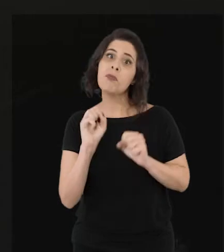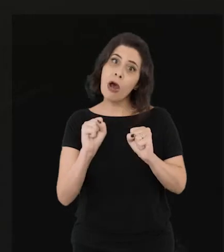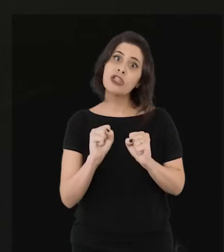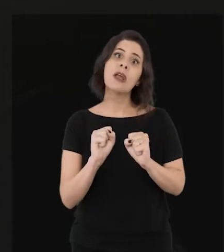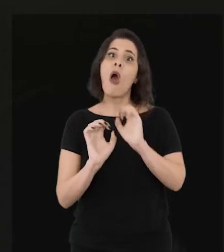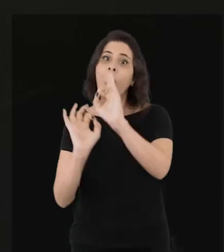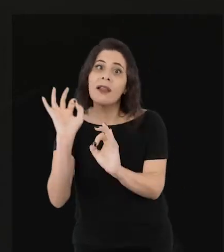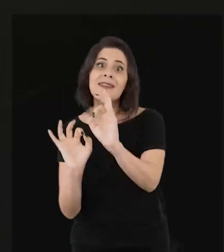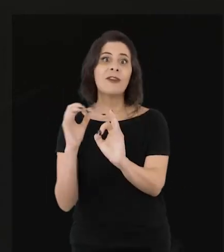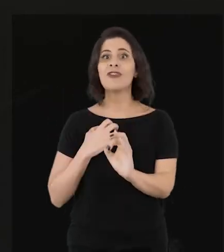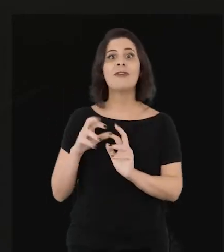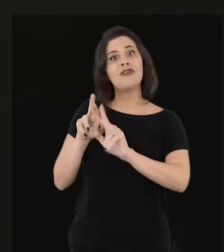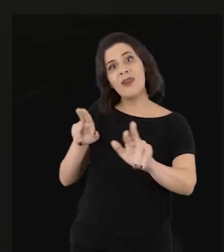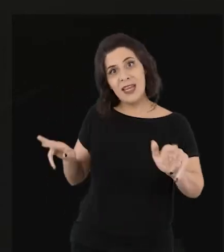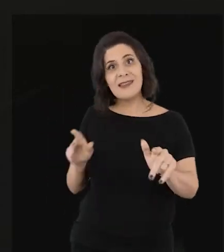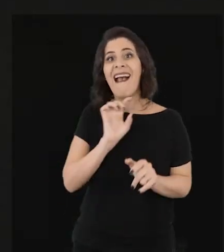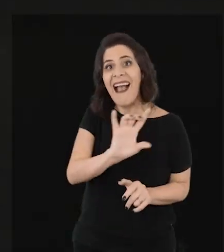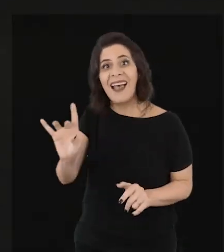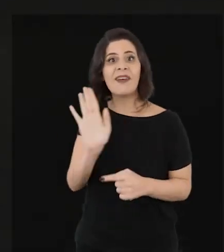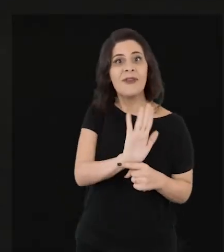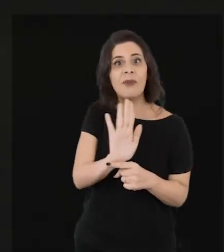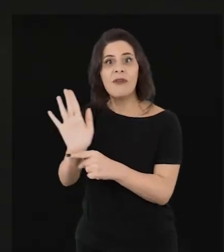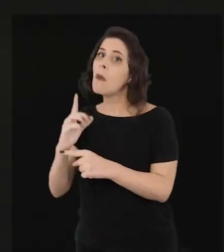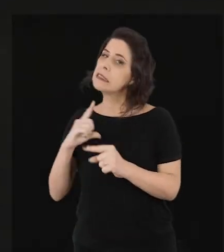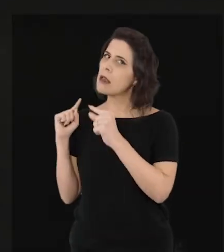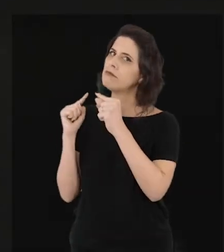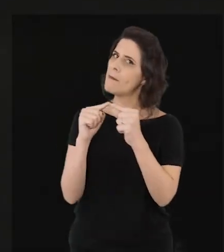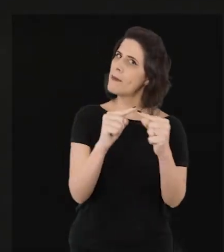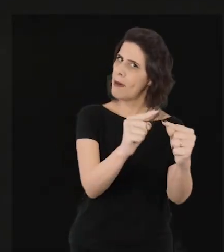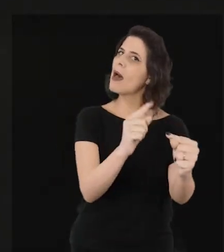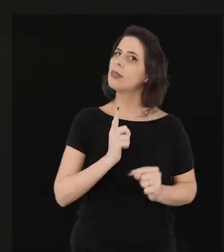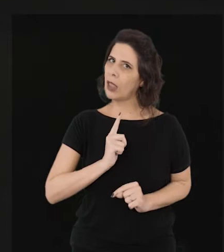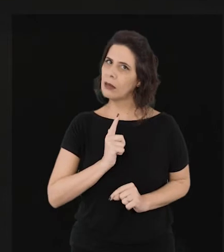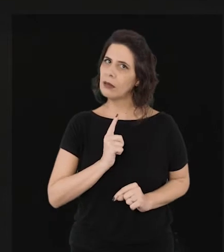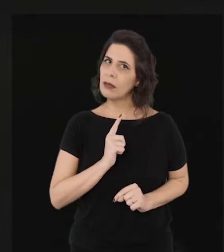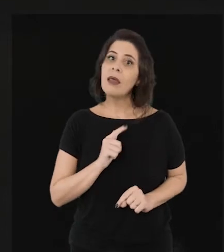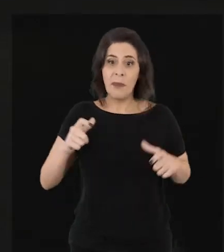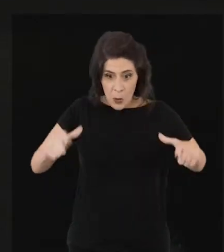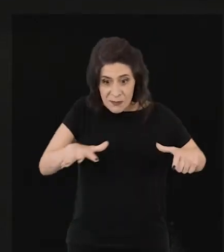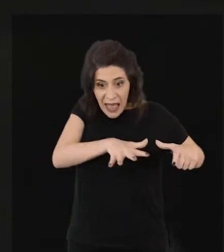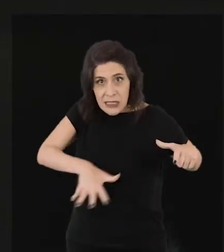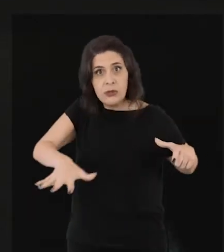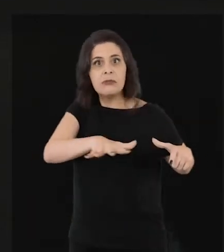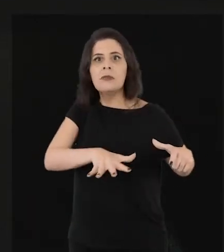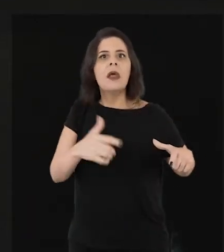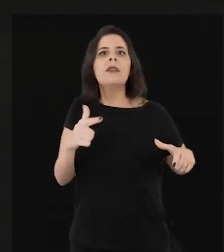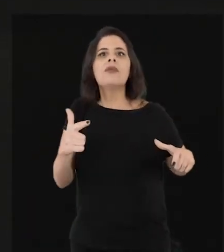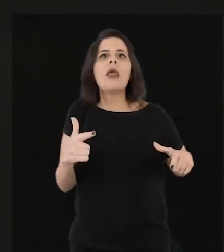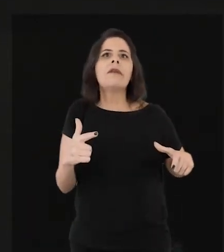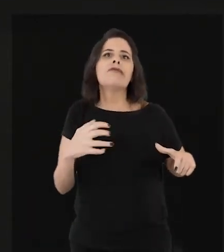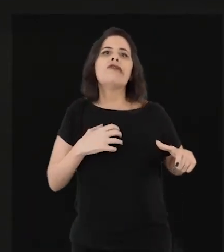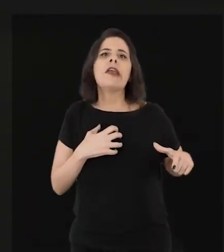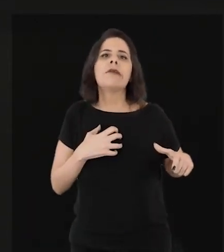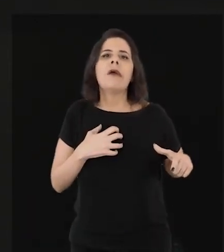different ways, like within each film and then each one in relationship to each other. The space itself doesn't have a kind